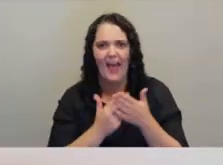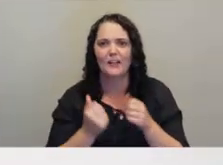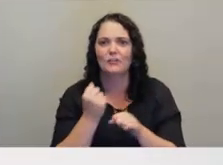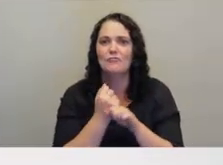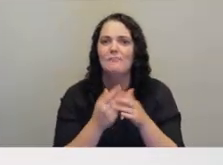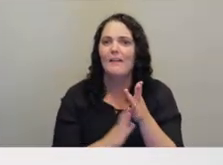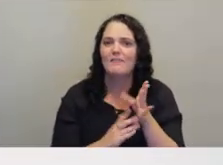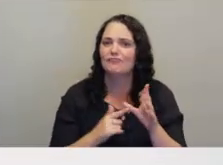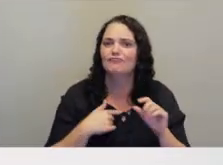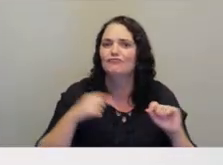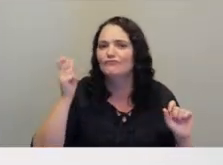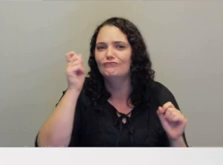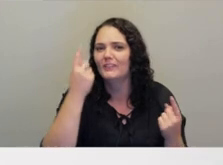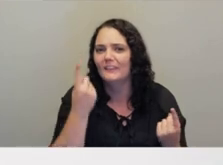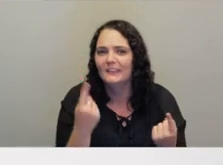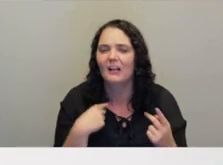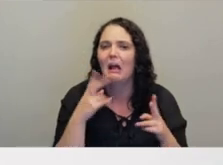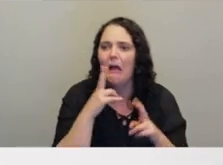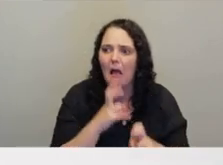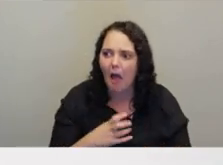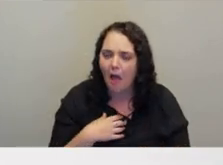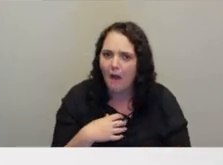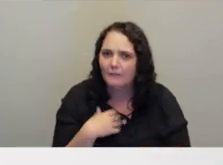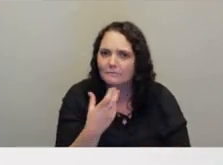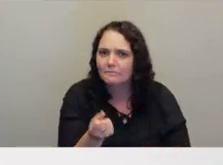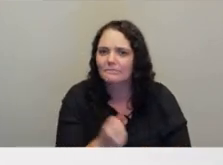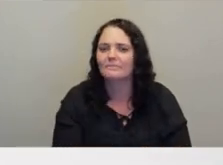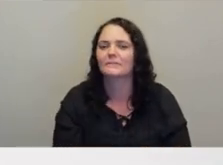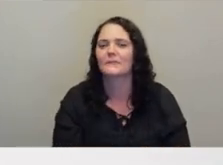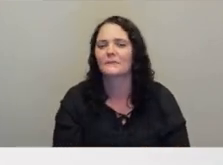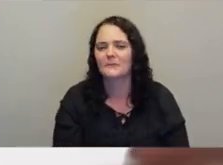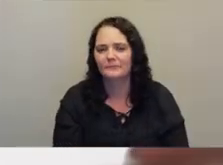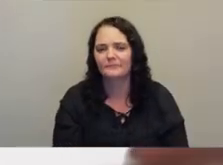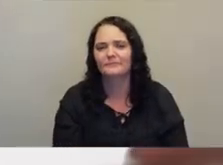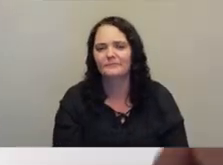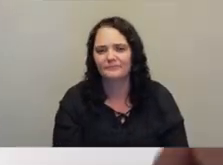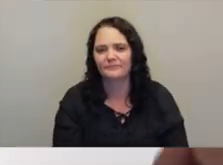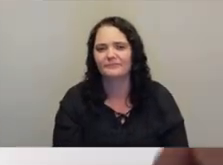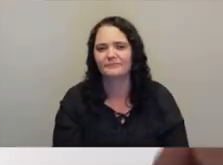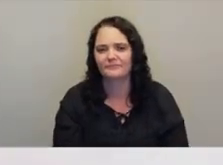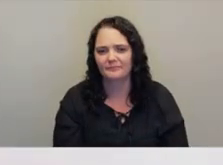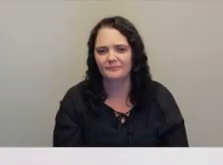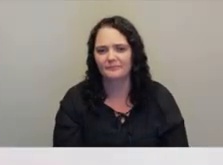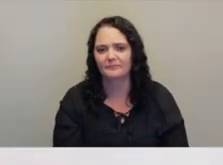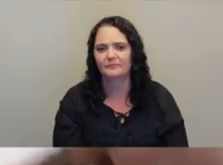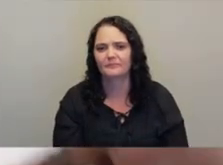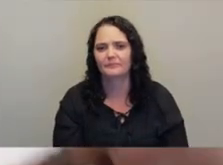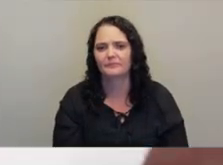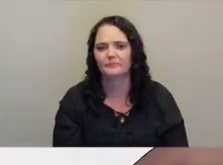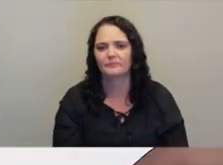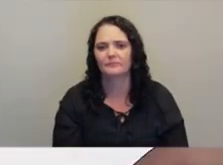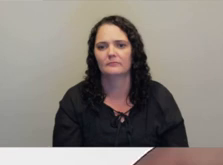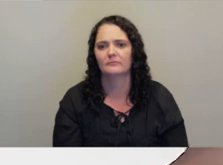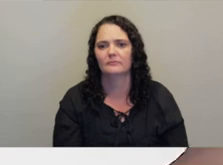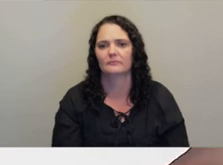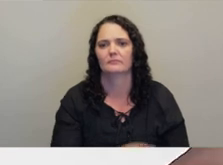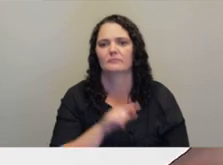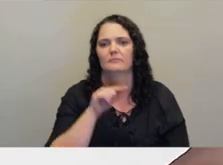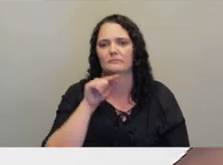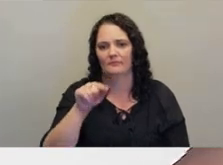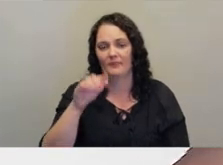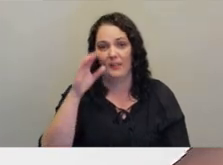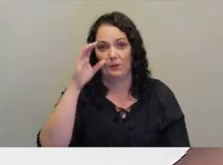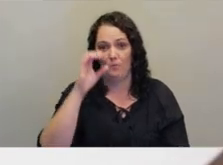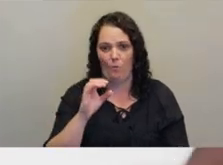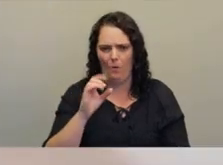right, there we go. So I'm gonna really exaggerate the arms. I'm gonna make her really quite a